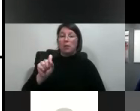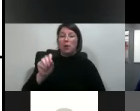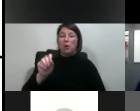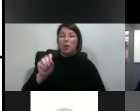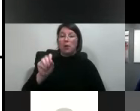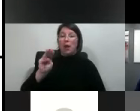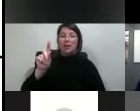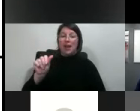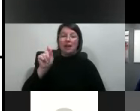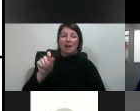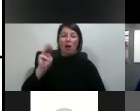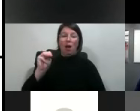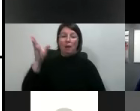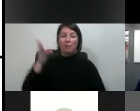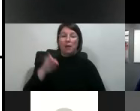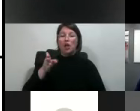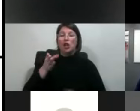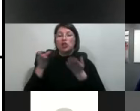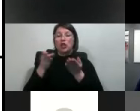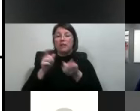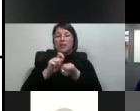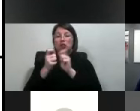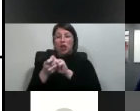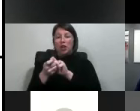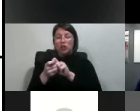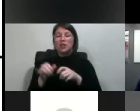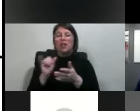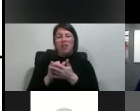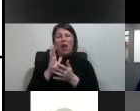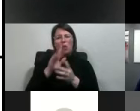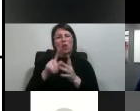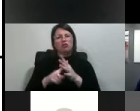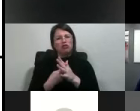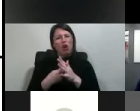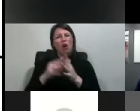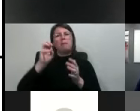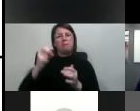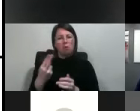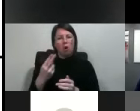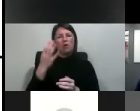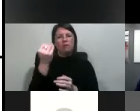www.mbta.com/service changes. And again, these changes will be going into effect on March 14th.